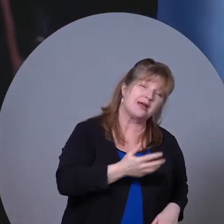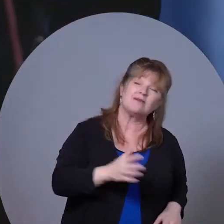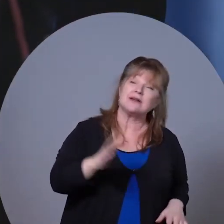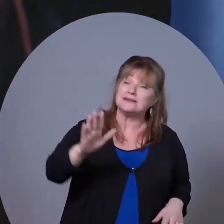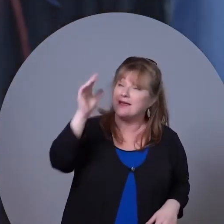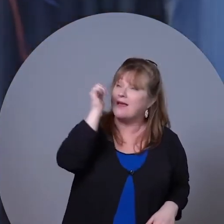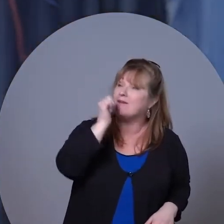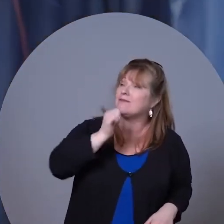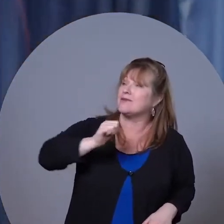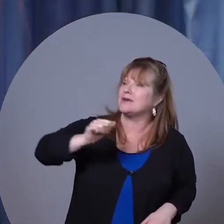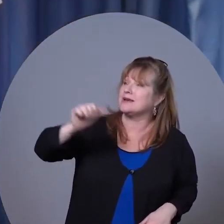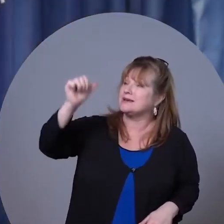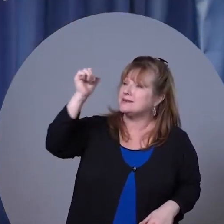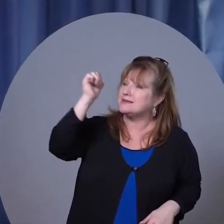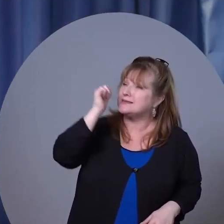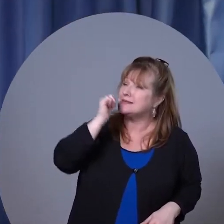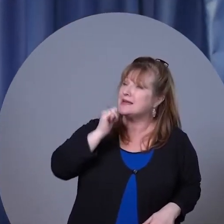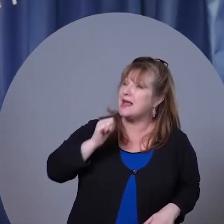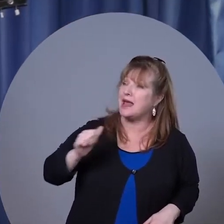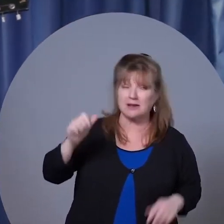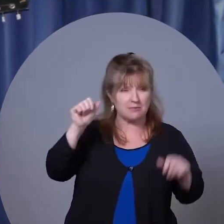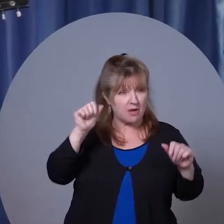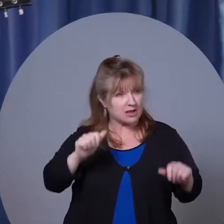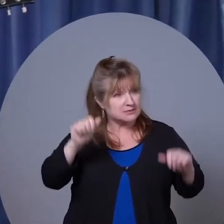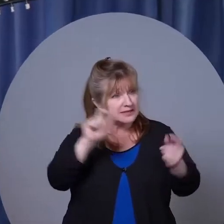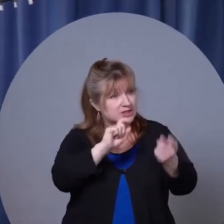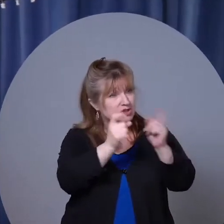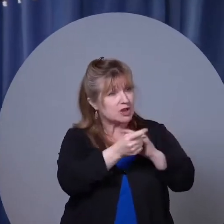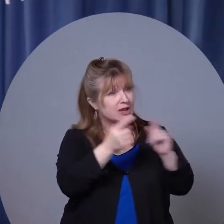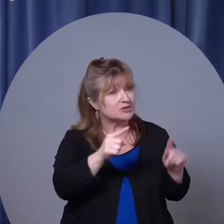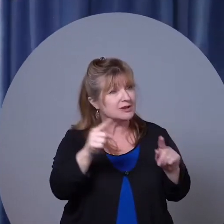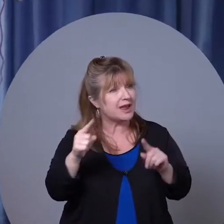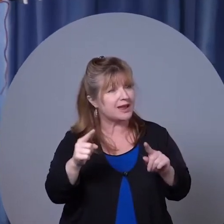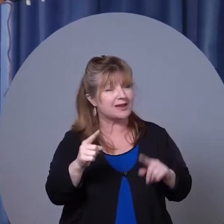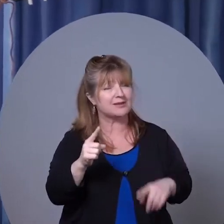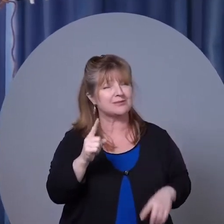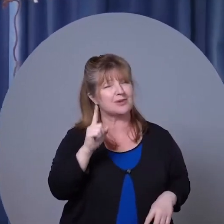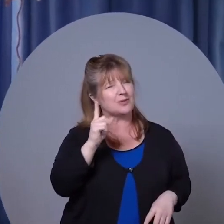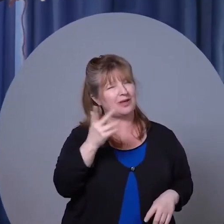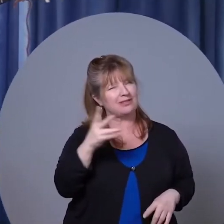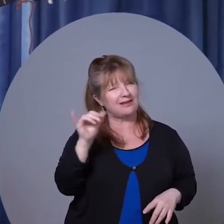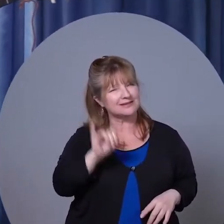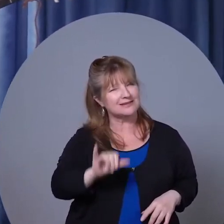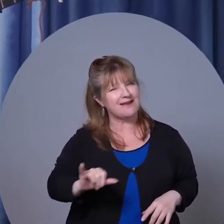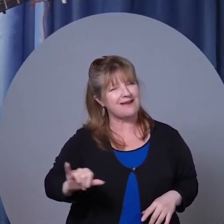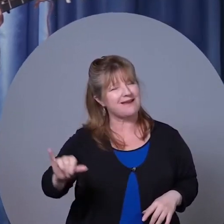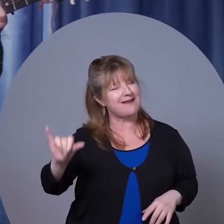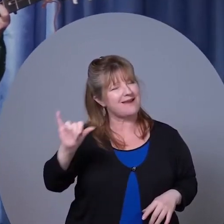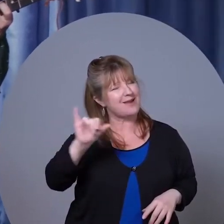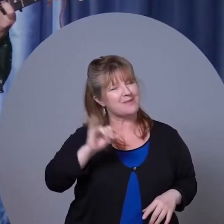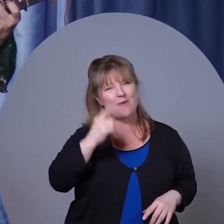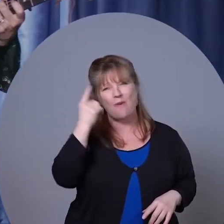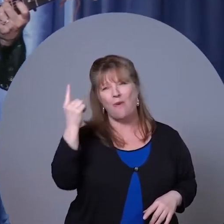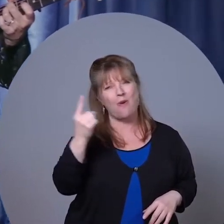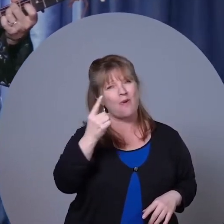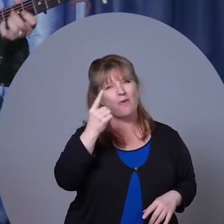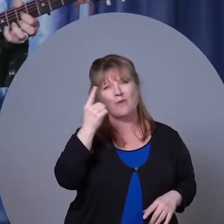Now every day could bring a change, but one thing's gonna stay the same. There will always be